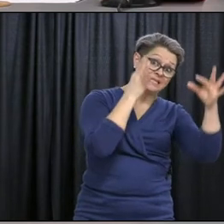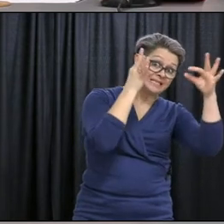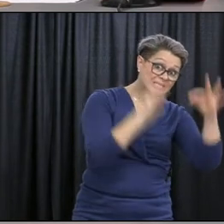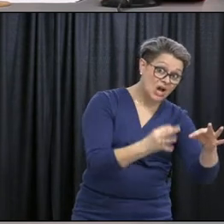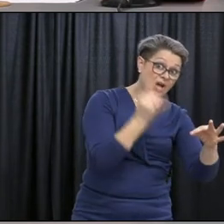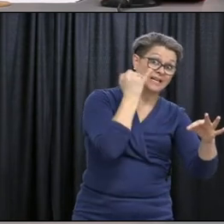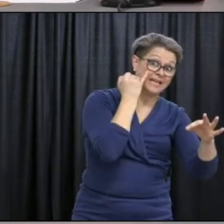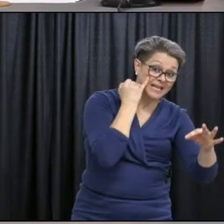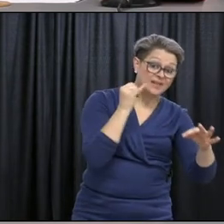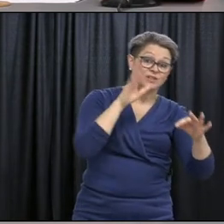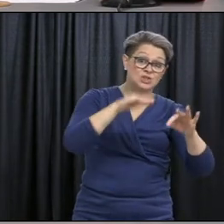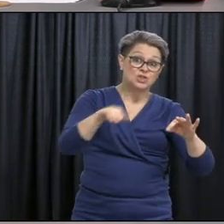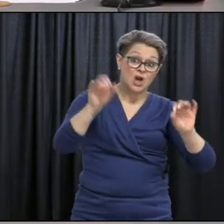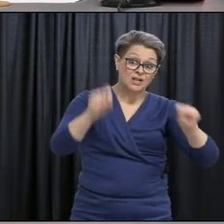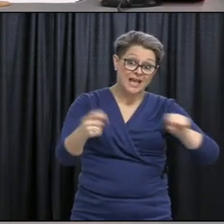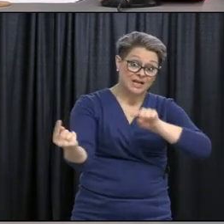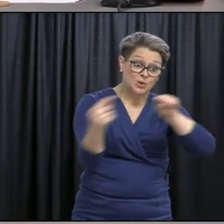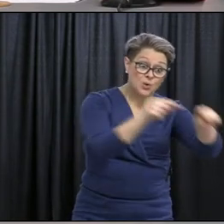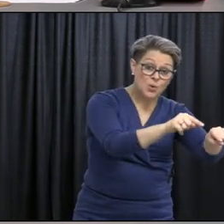a child can attend?